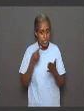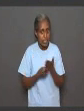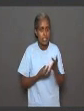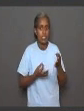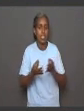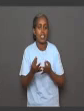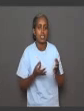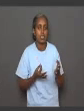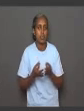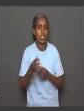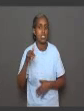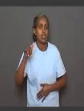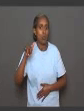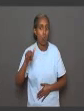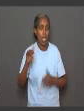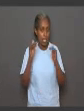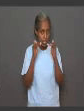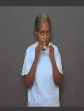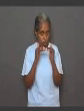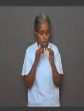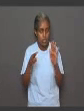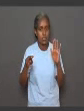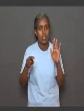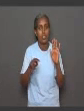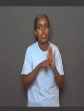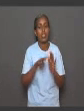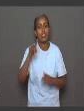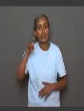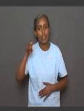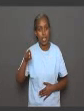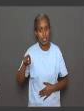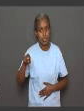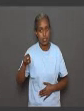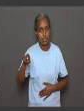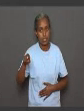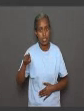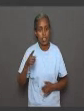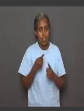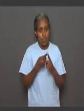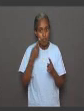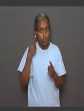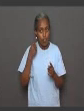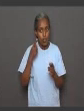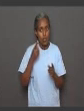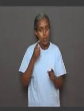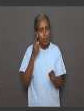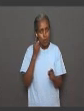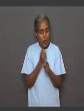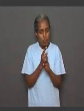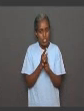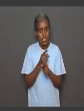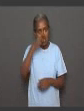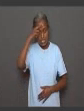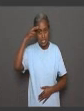expressed as y equals negative x. For obvious reasons, it